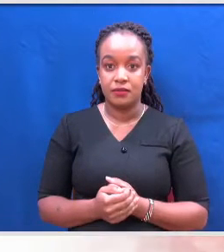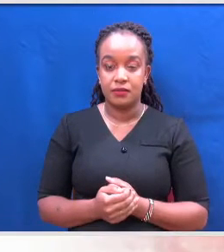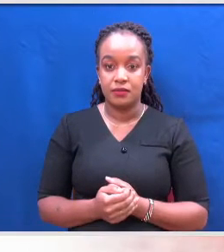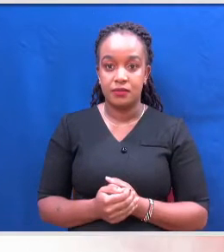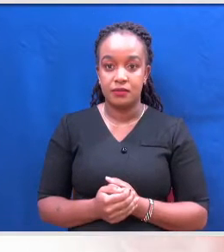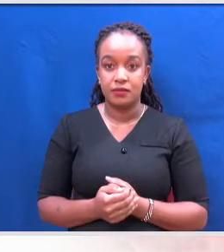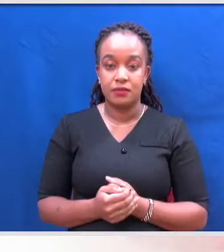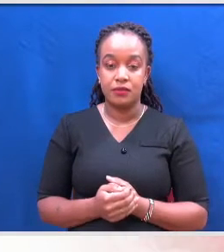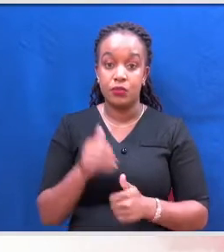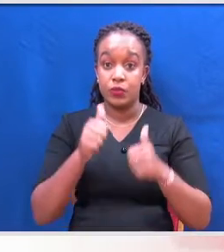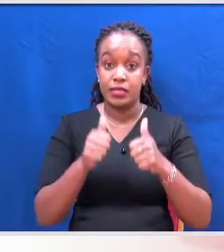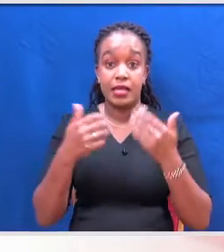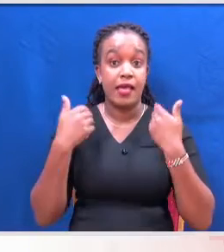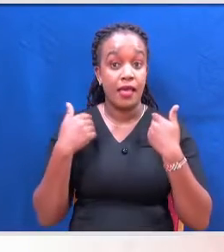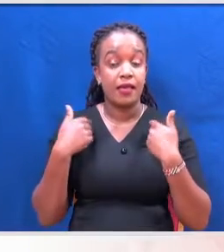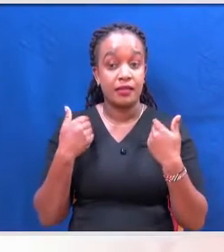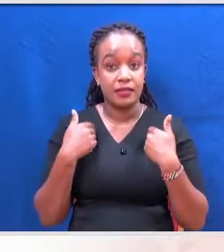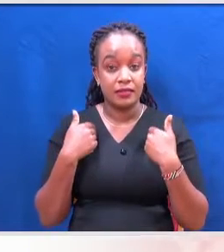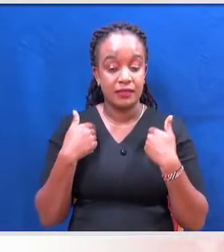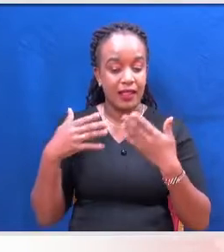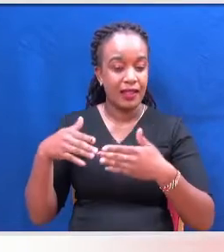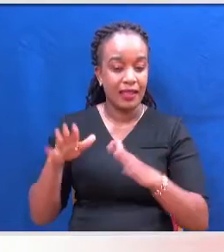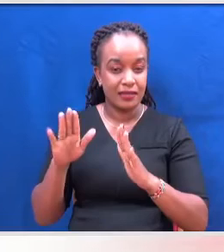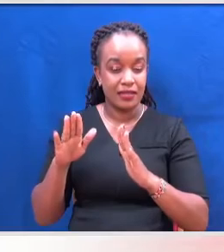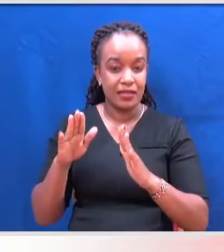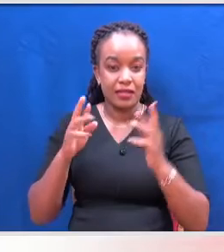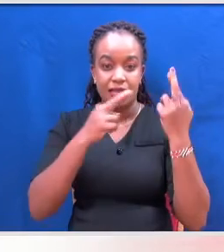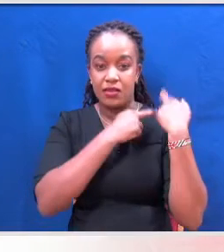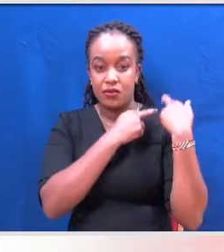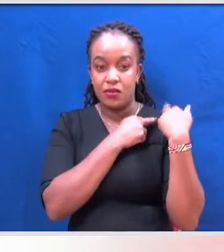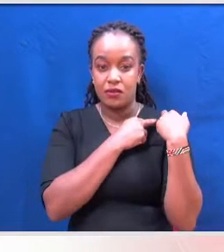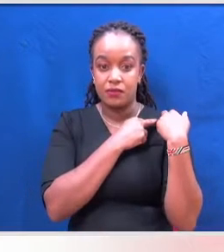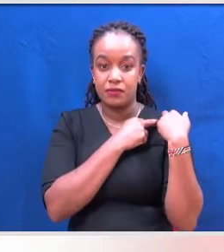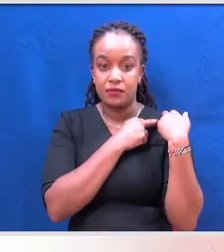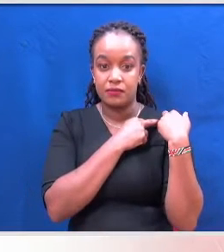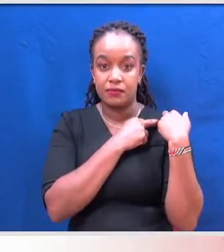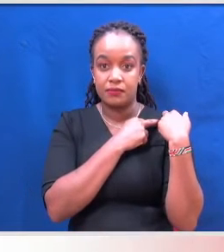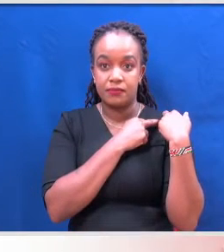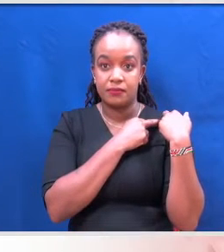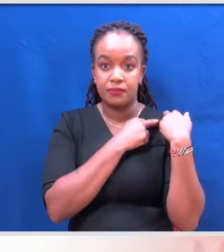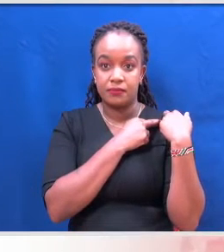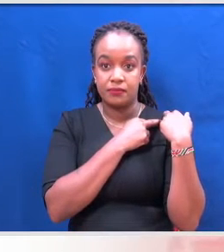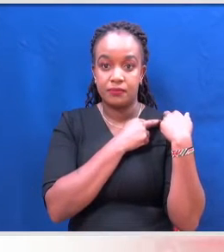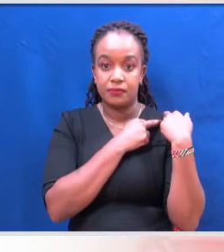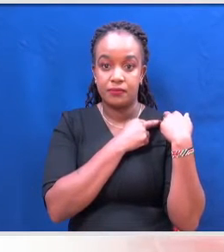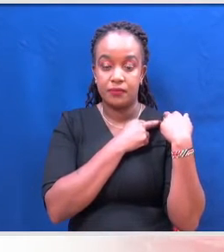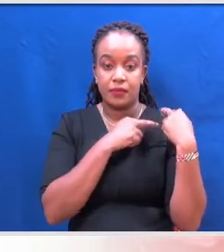he has actually left the roles that were supposed to be performed by him to her. For example, as an